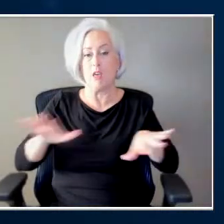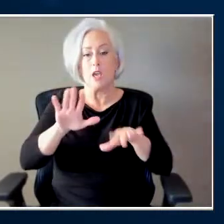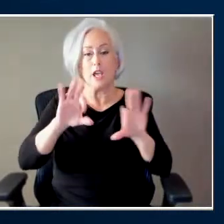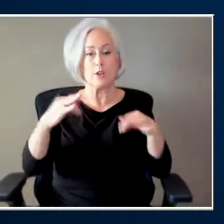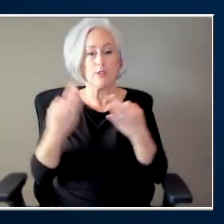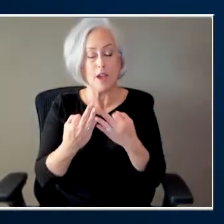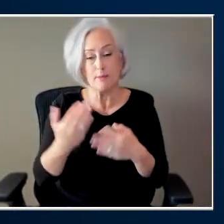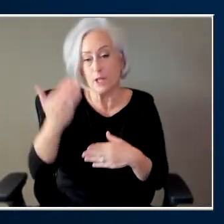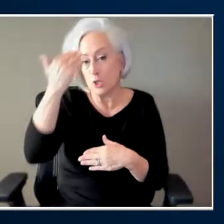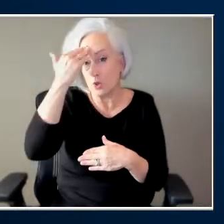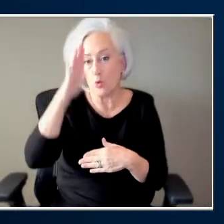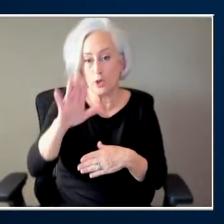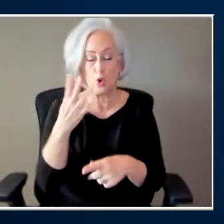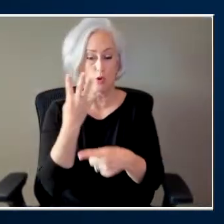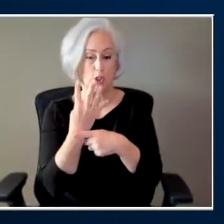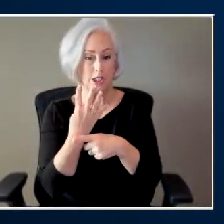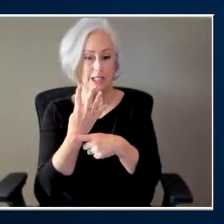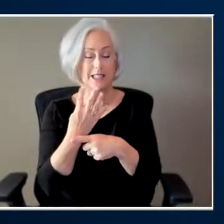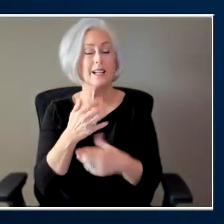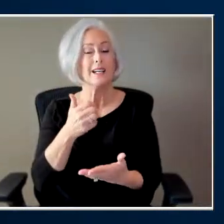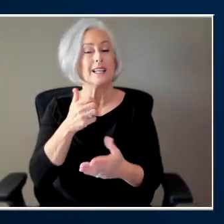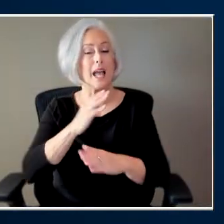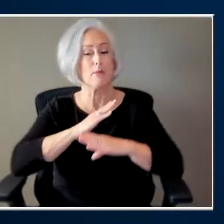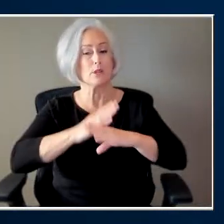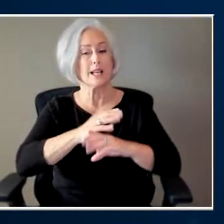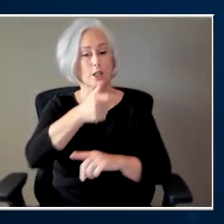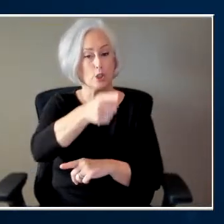your kids. Wednesday at 8.